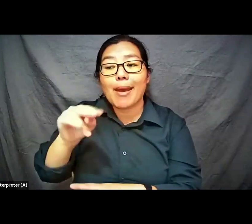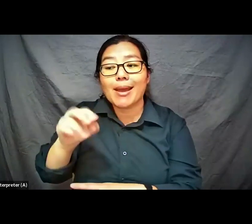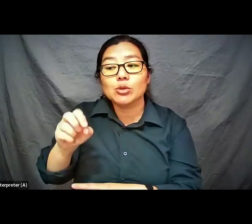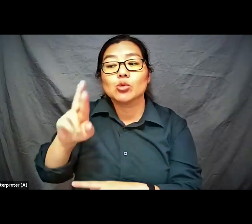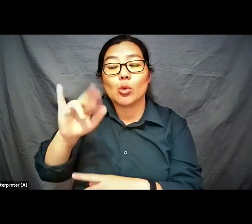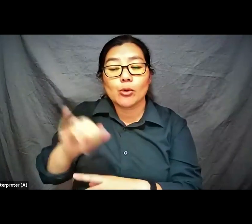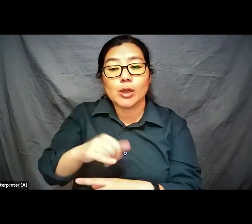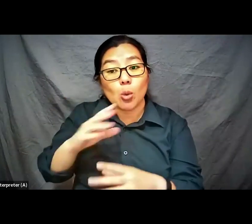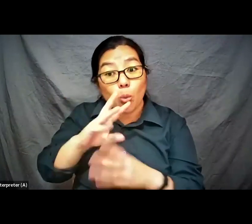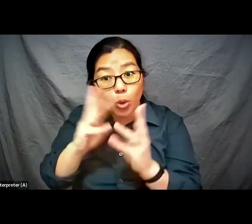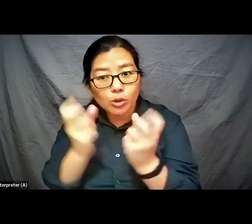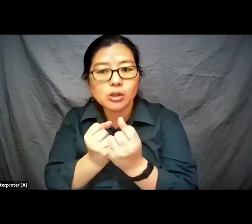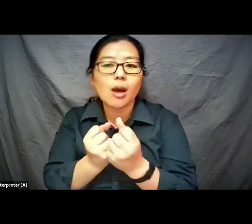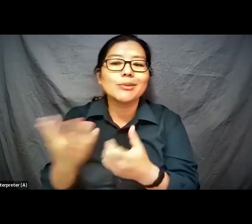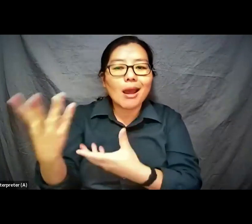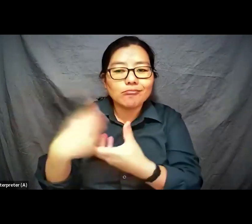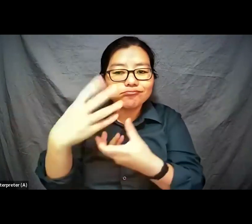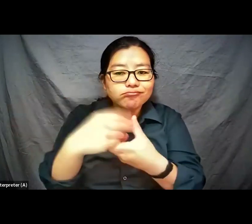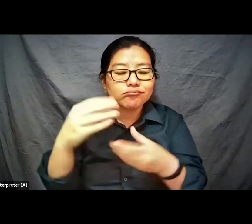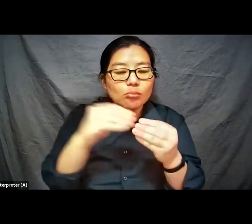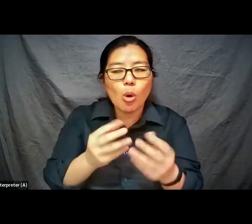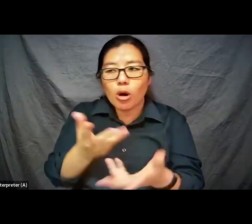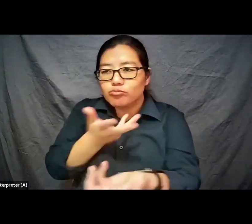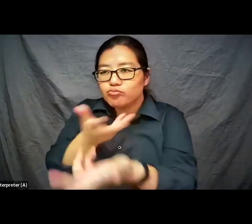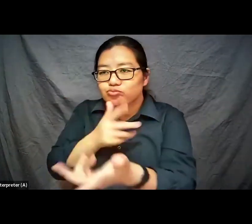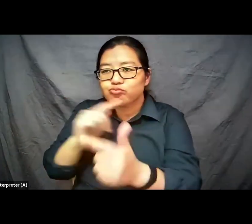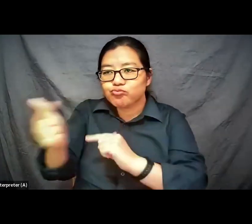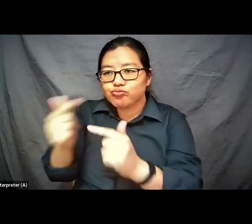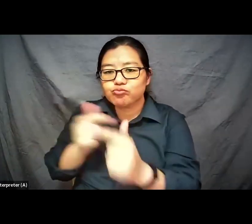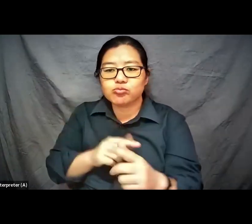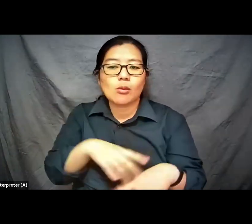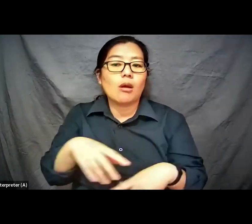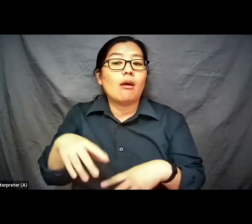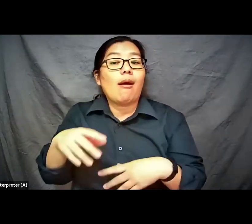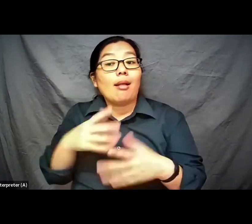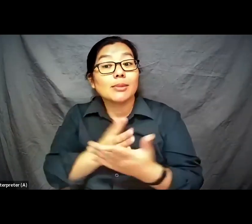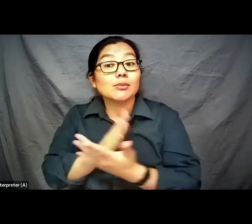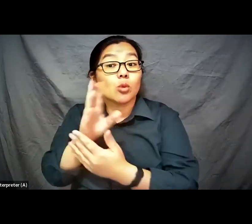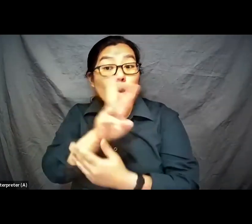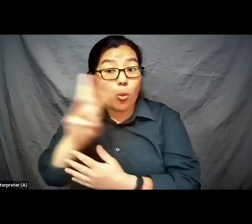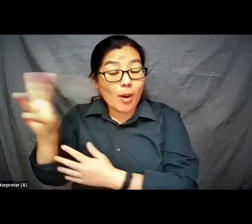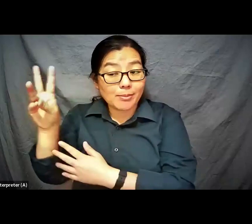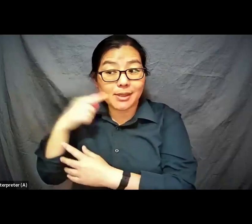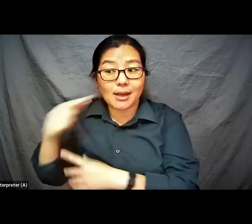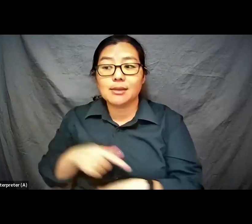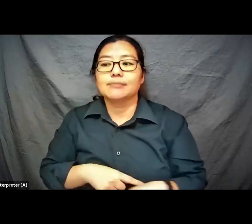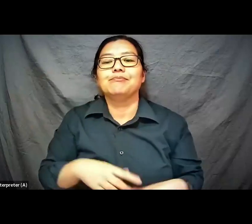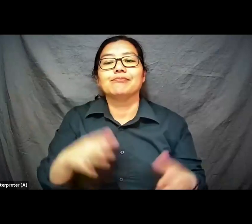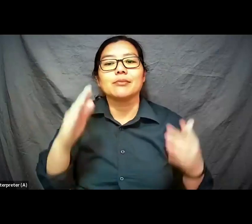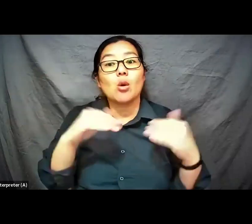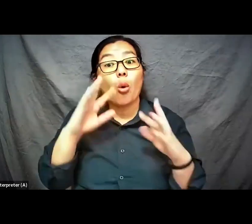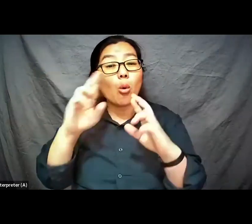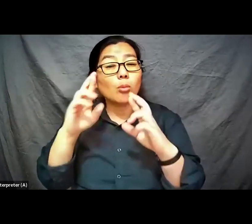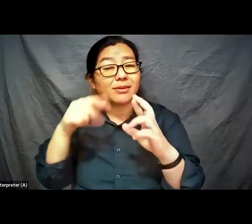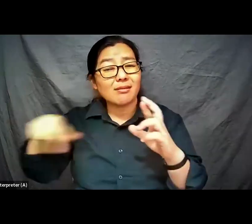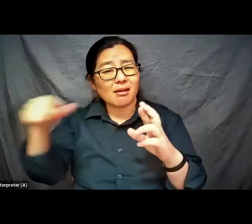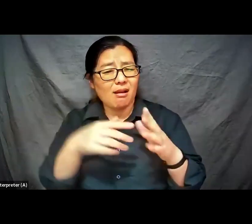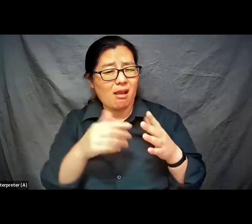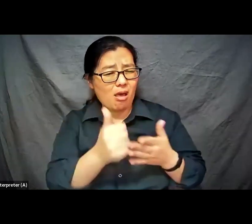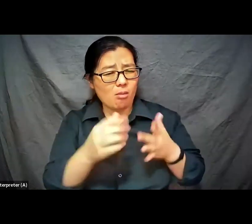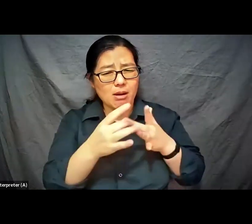more interactive elements to the website and release a physical copy of these exercises in hopes that they can help guide